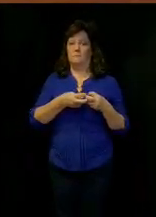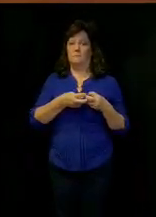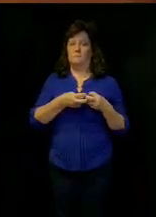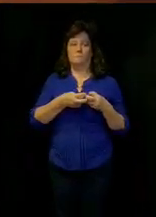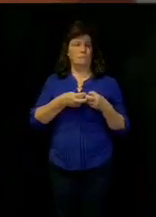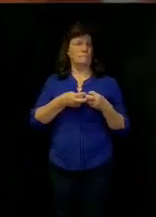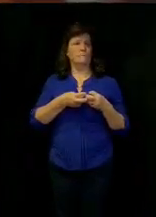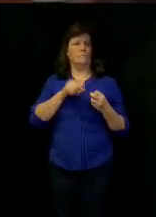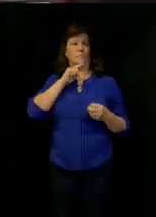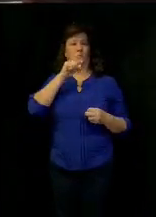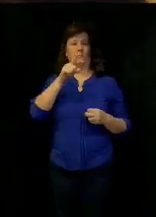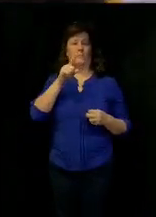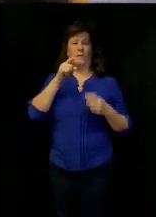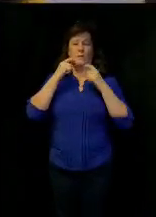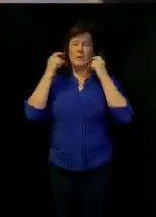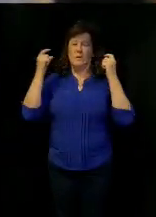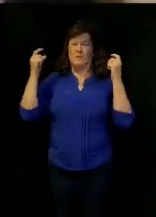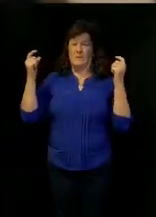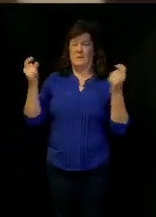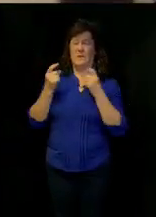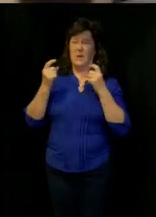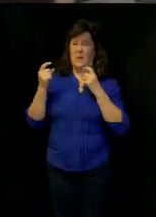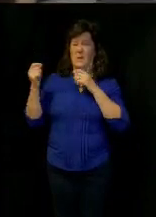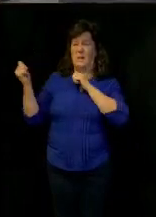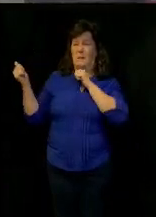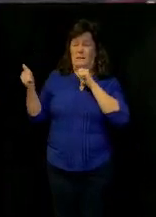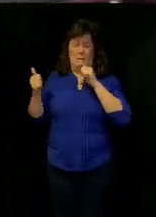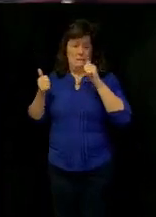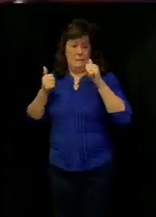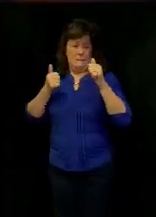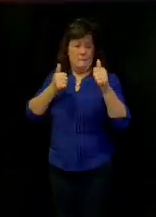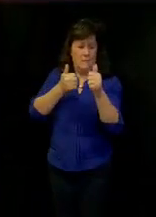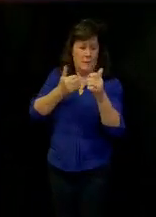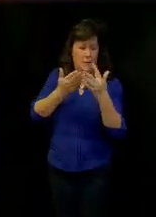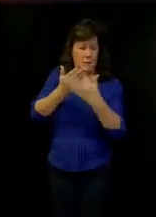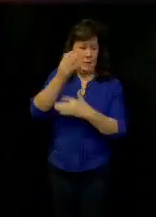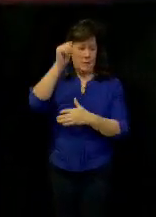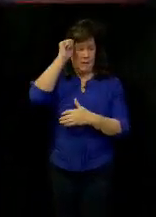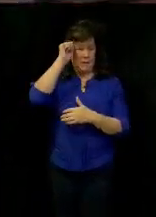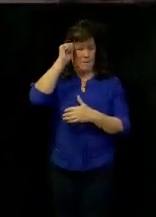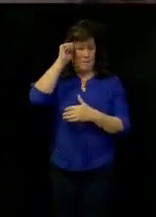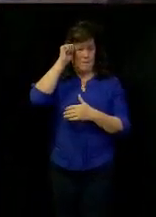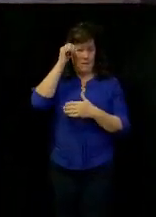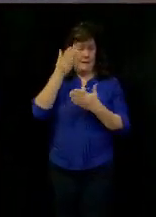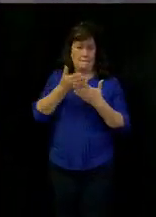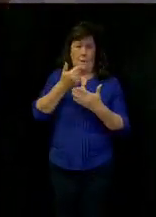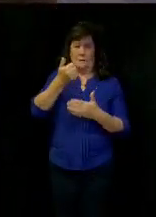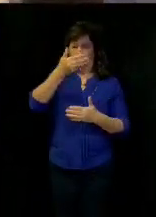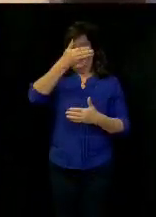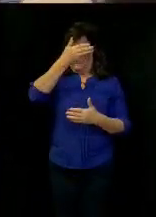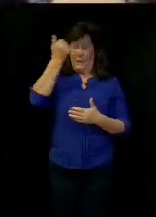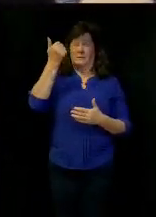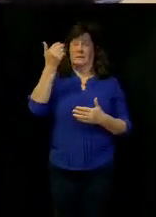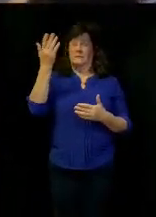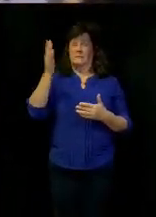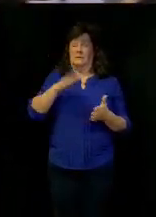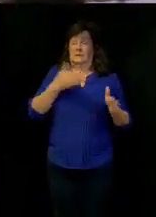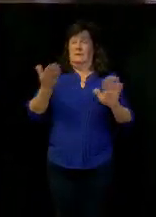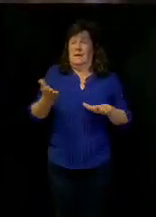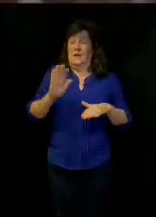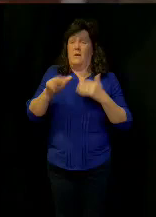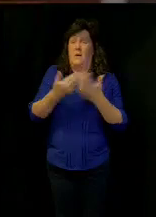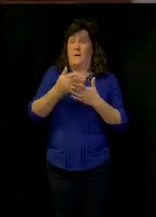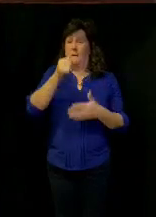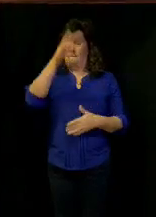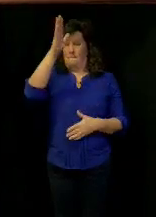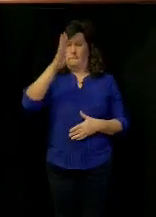For sin was passed, but because of one man's sin, death came. And because death came, now all men now have a